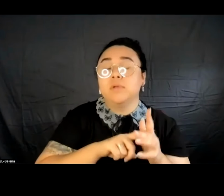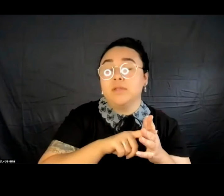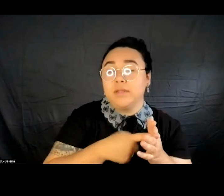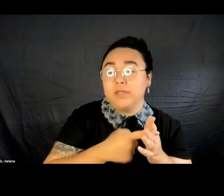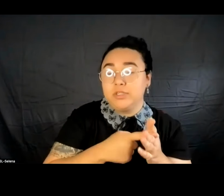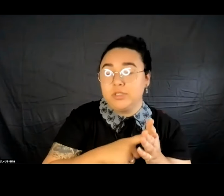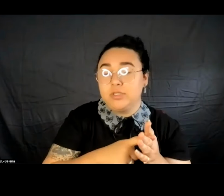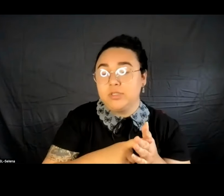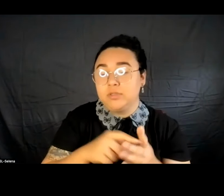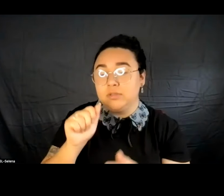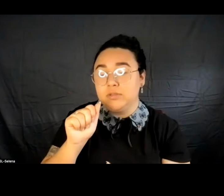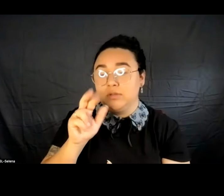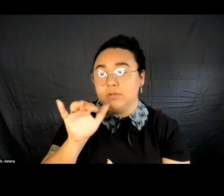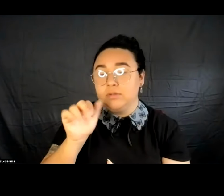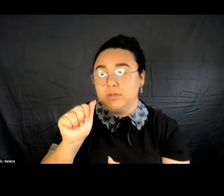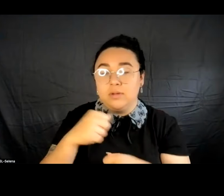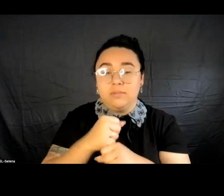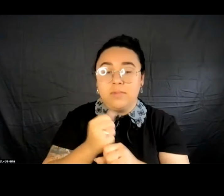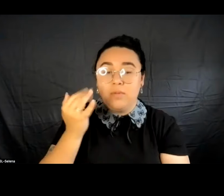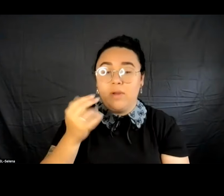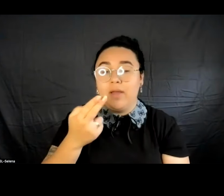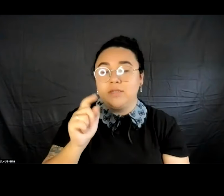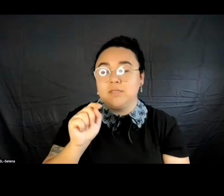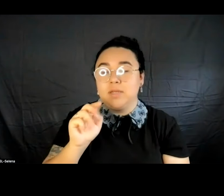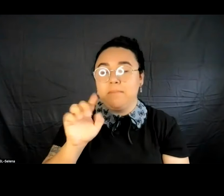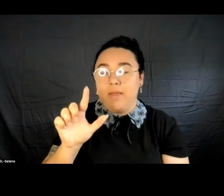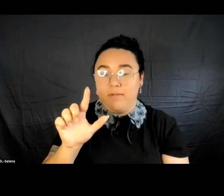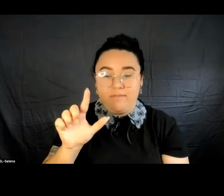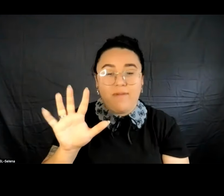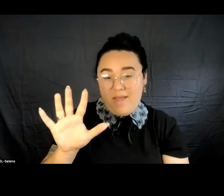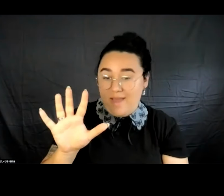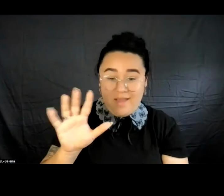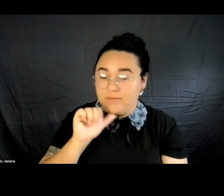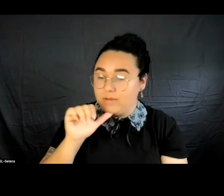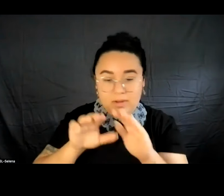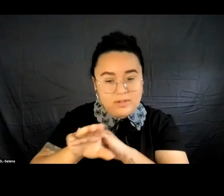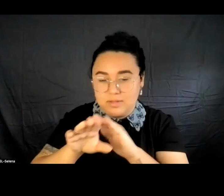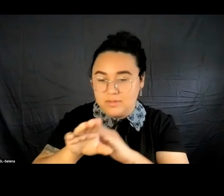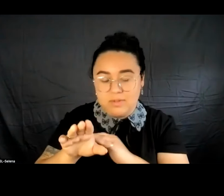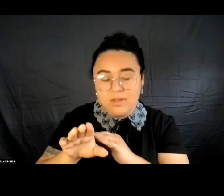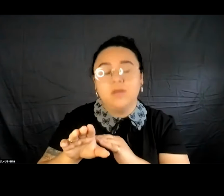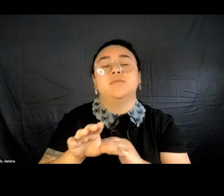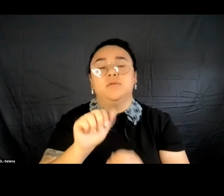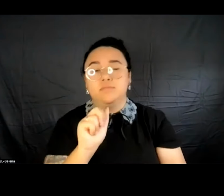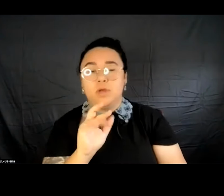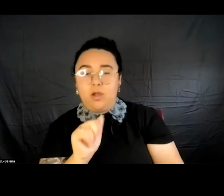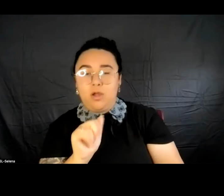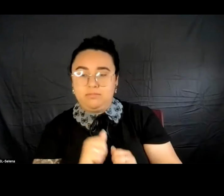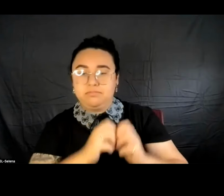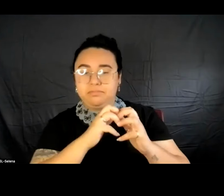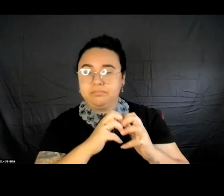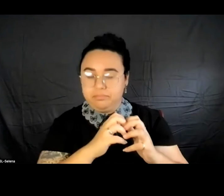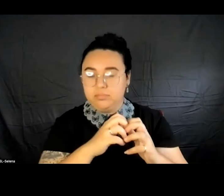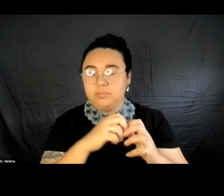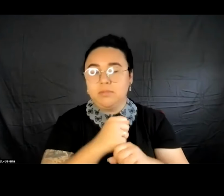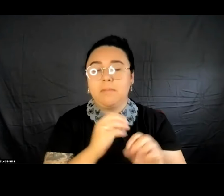initially, ARIA was created because HTML5 wasn't accessible. So that was the way to kind of make it so. The initial